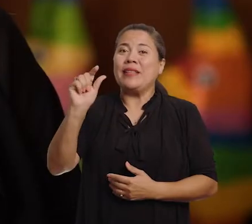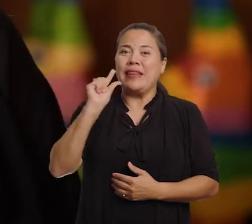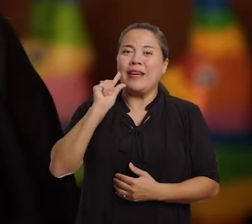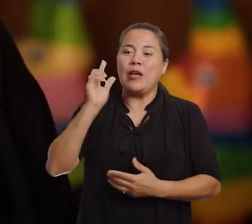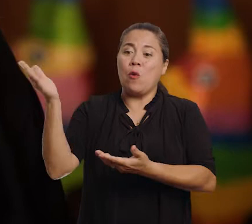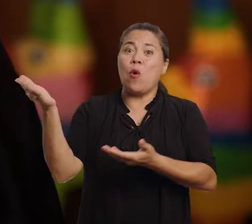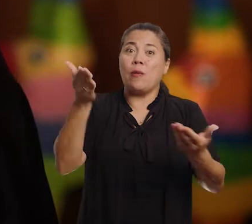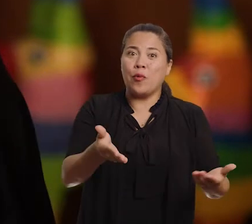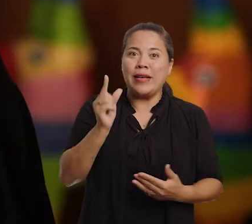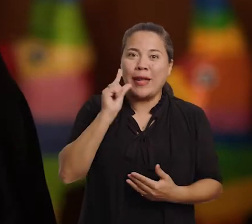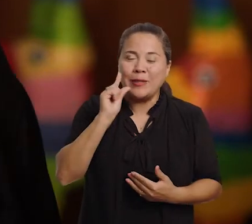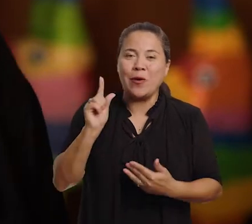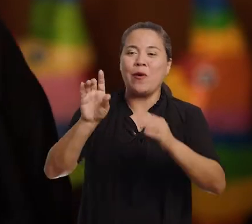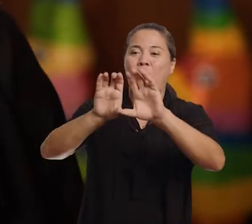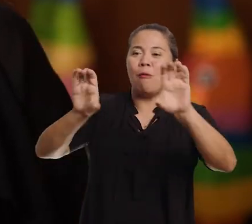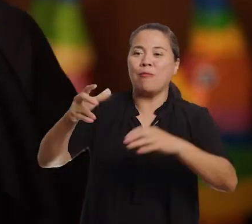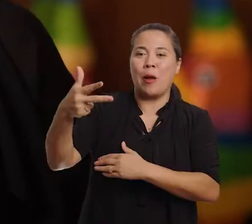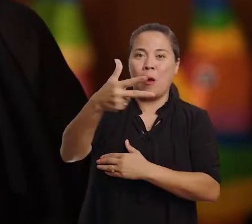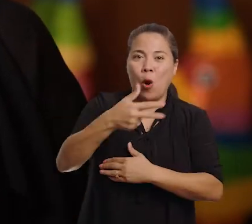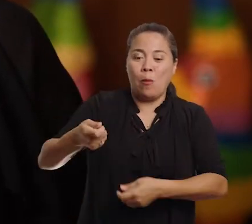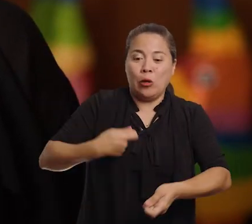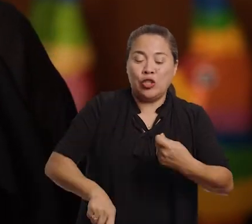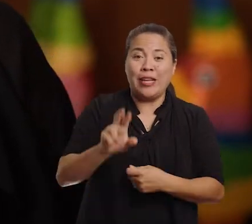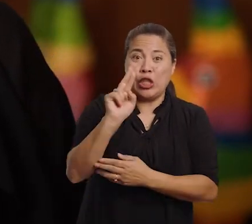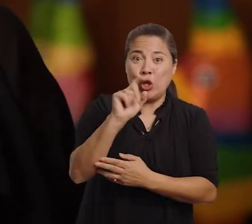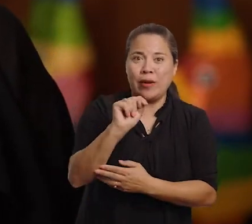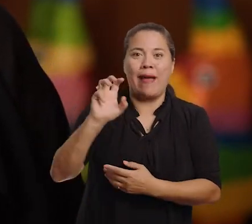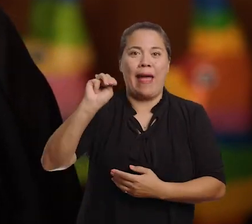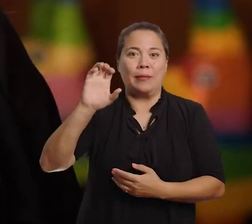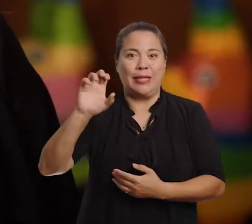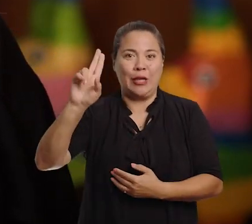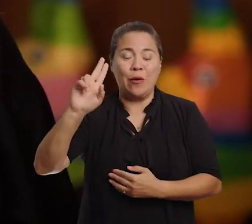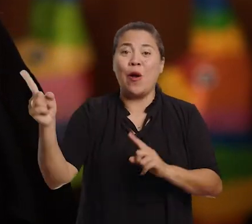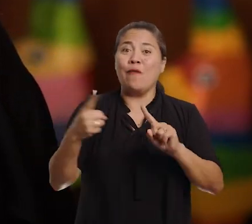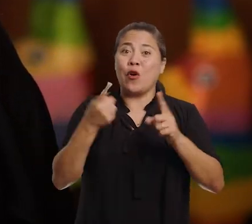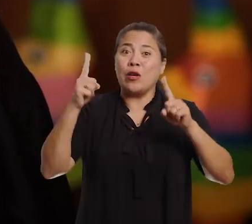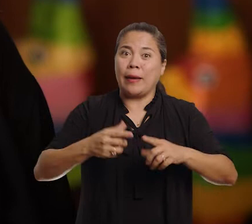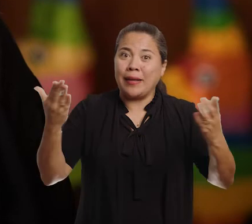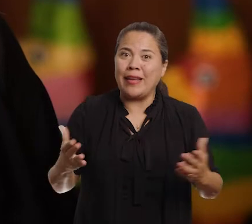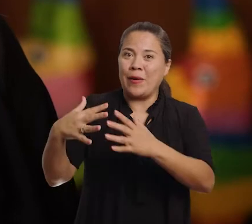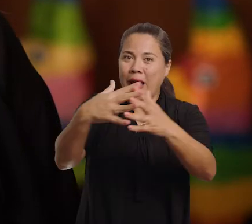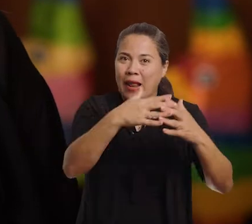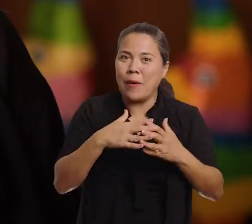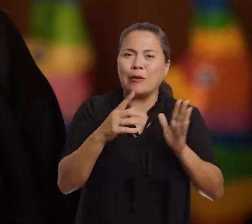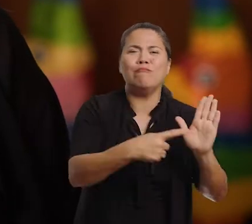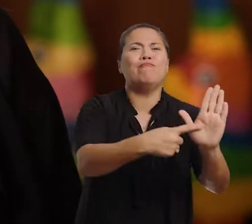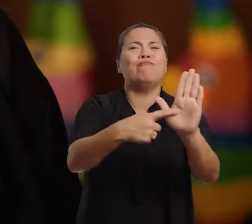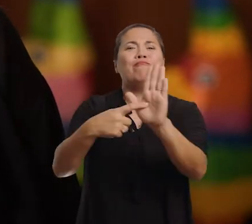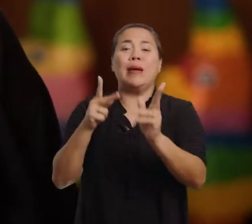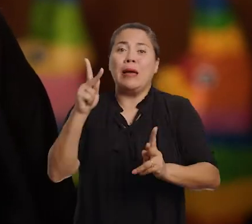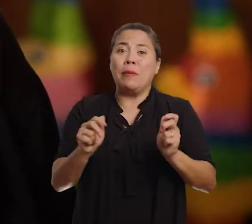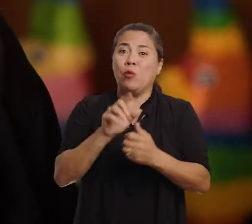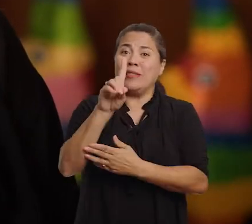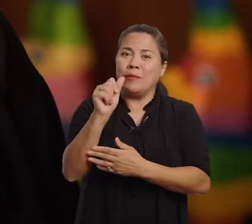disABILITYsa is bringing San Antonio the mobile changing unit. It will be the first of its kind in the United States, paving the way to support the